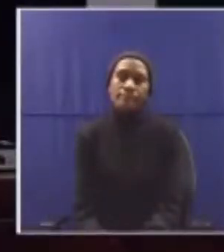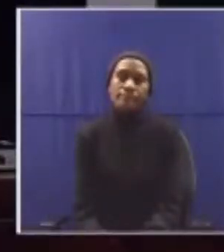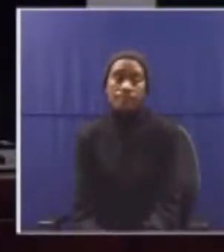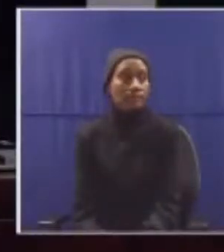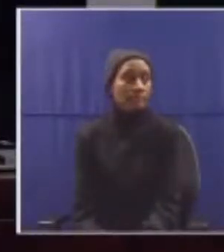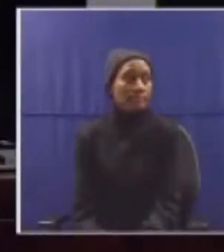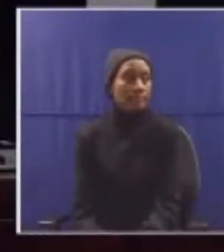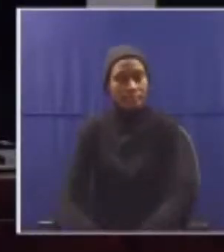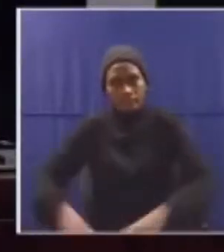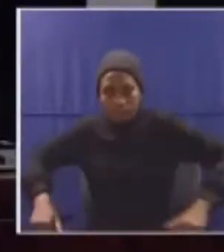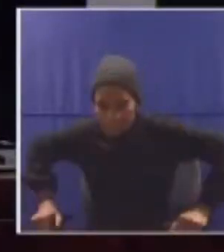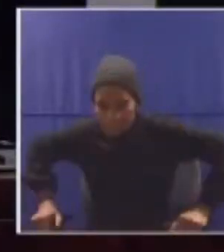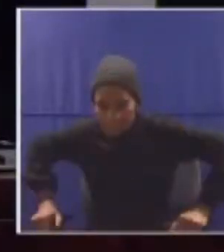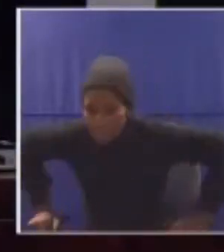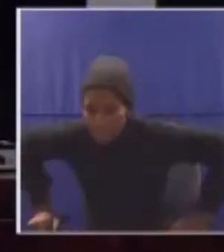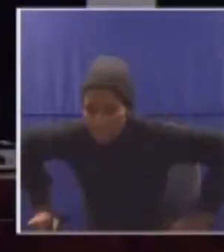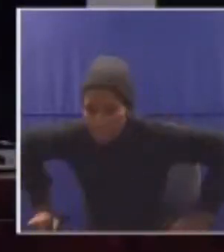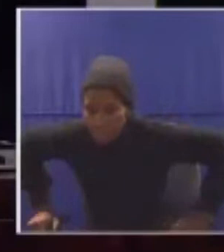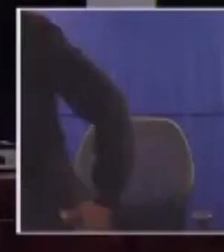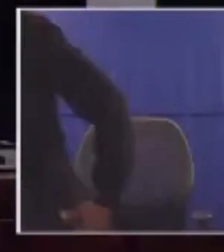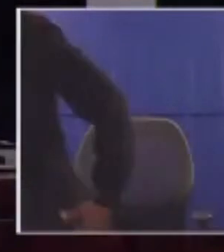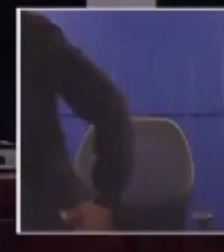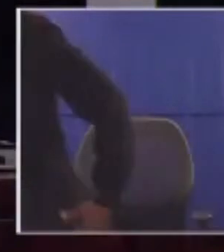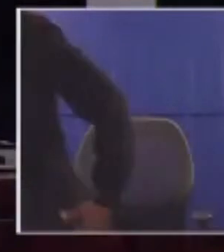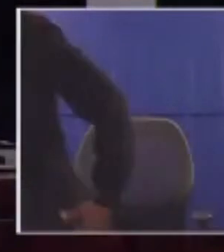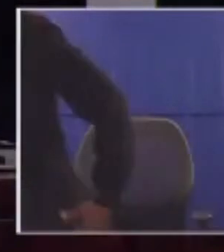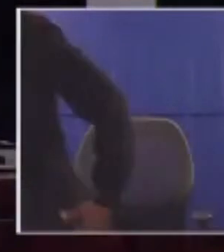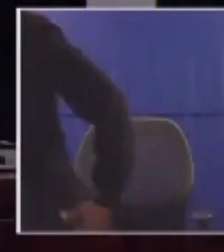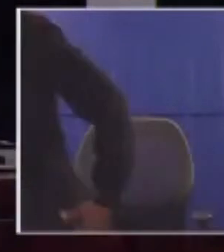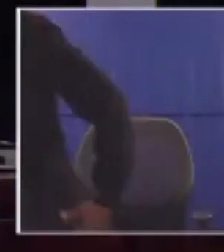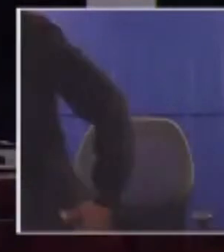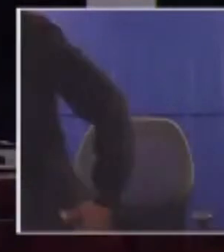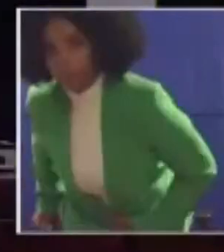Honorable Speaker, thank you very much.